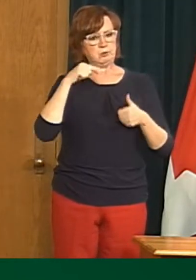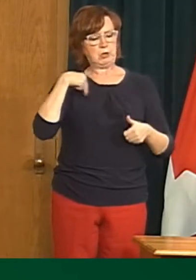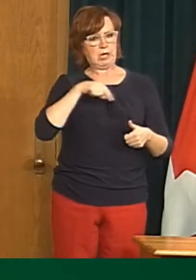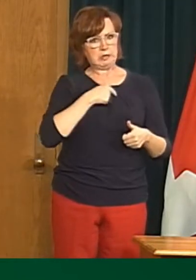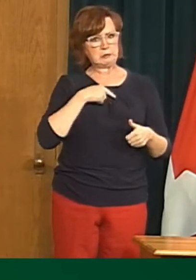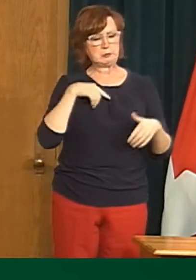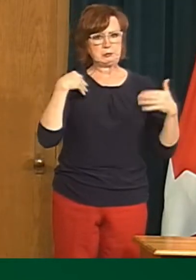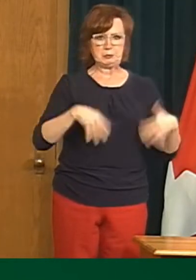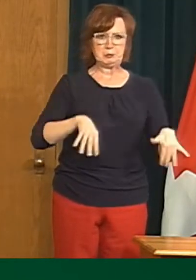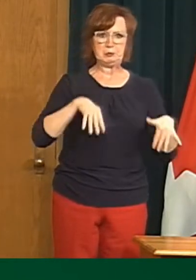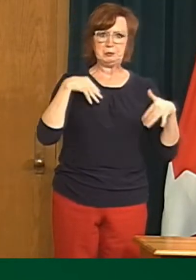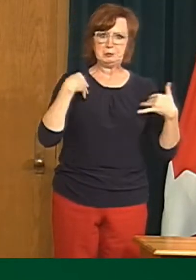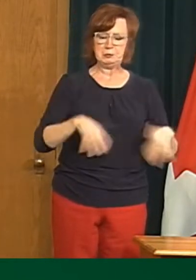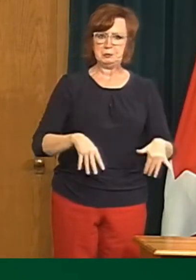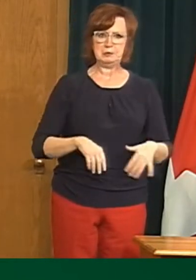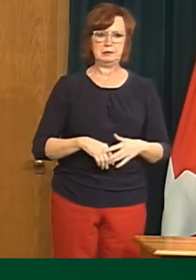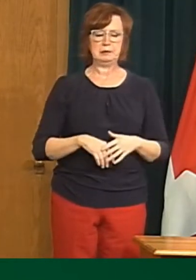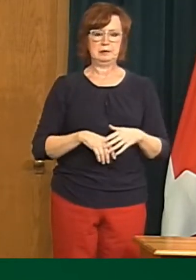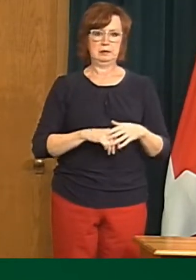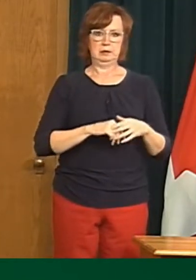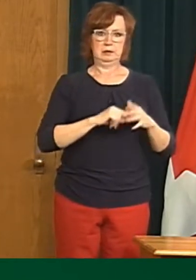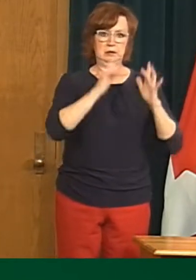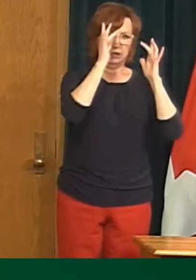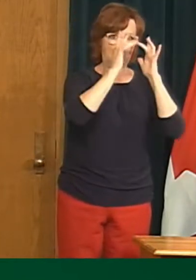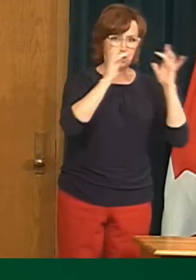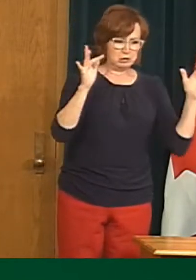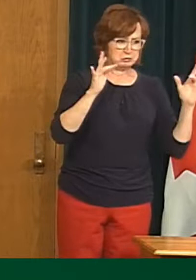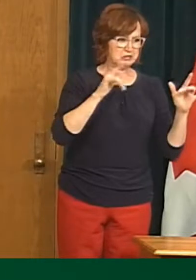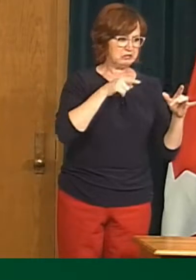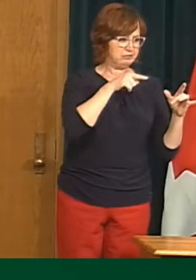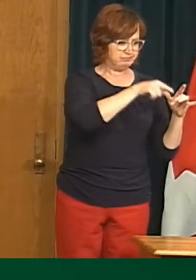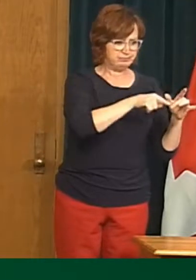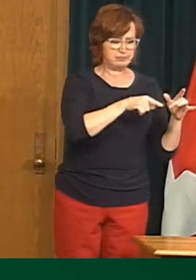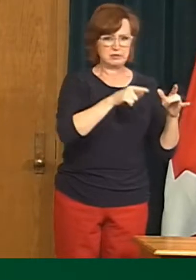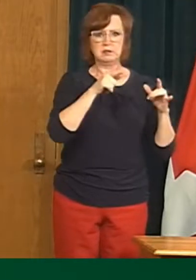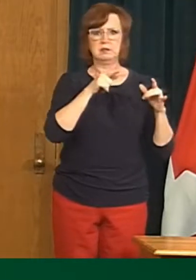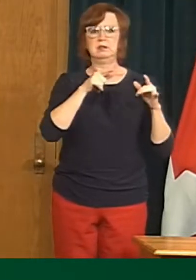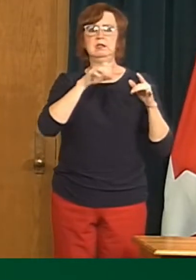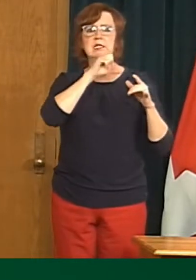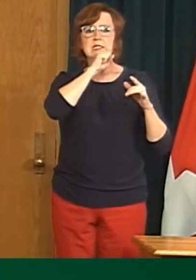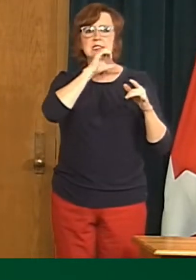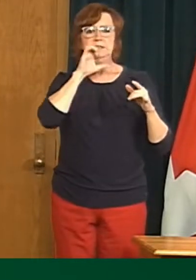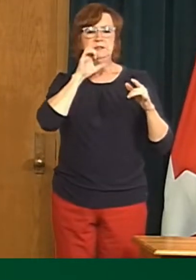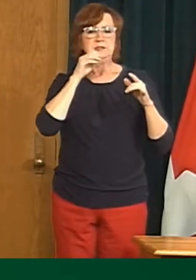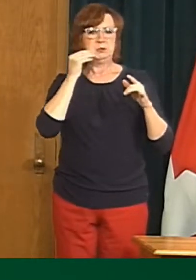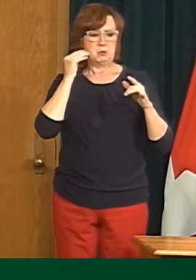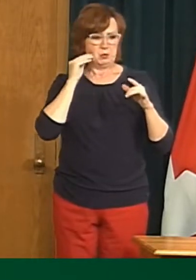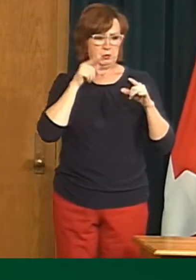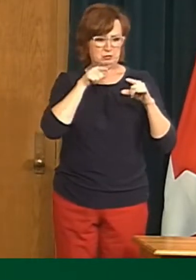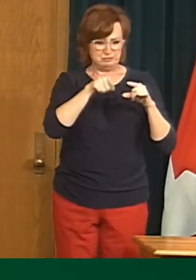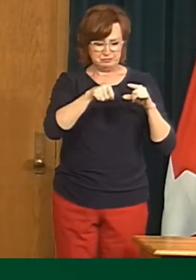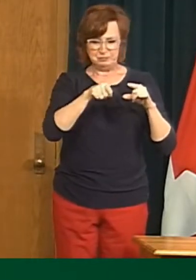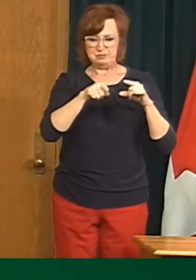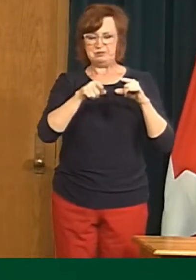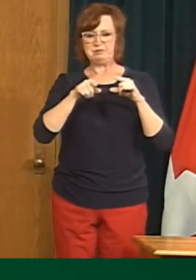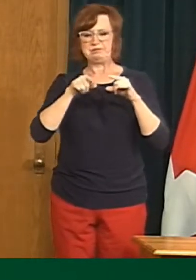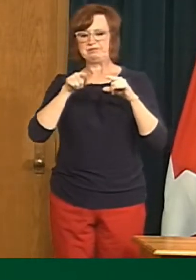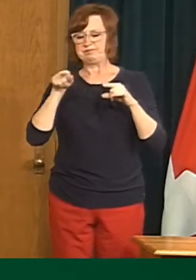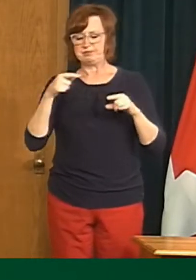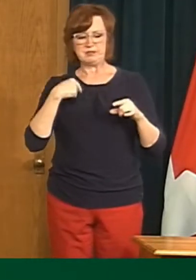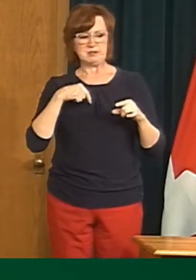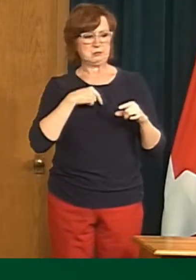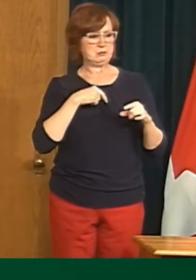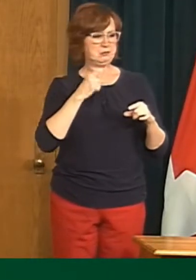much of the resulting fatalities due to COVID-19 have come from precisely